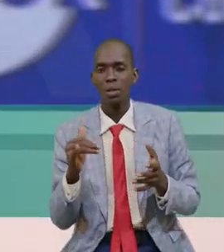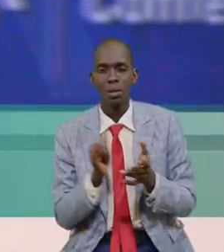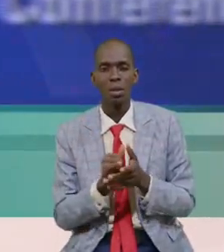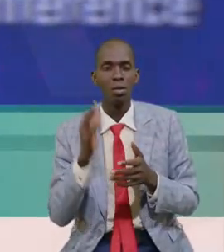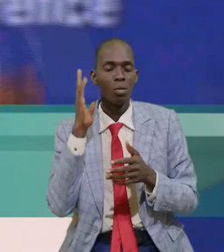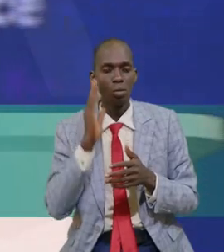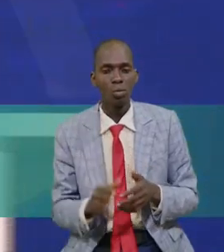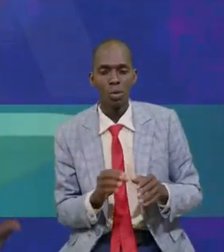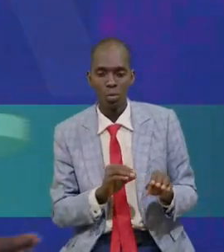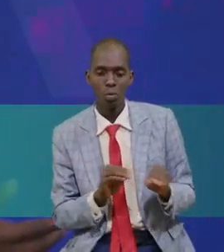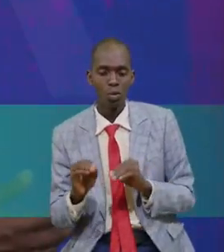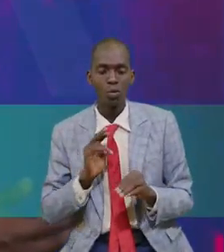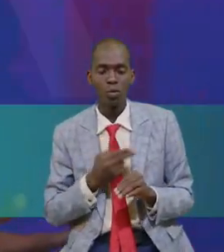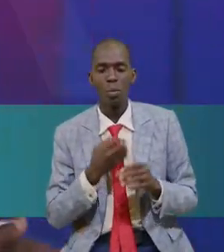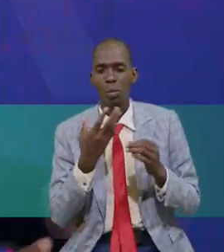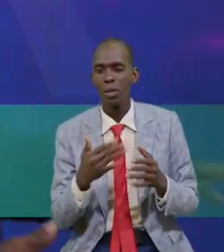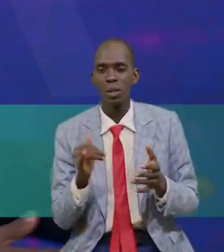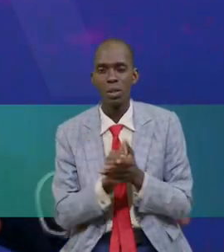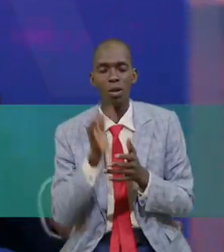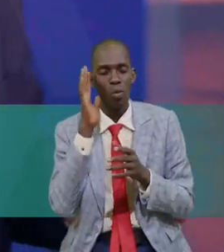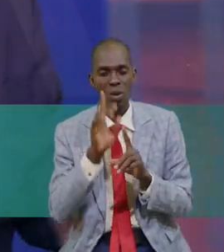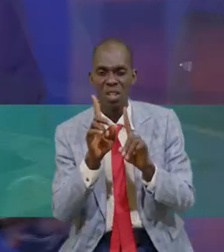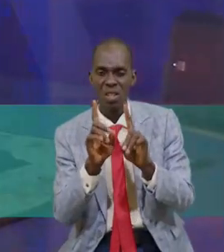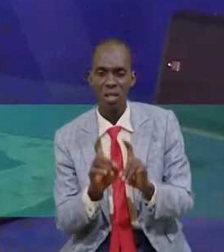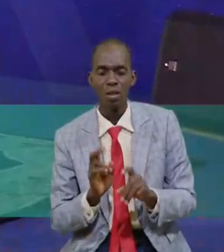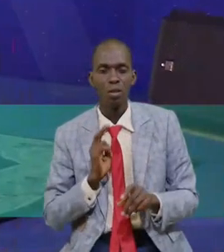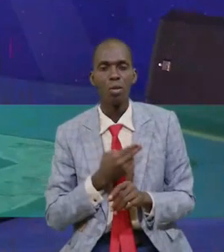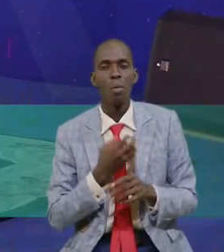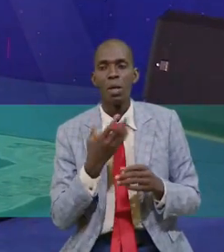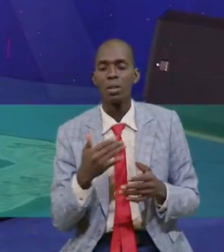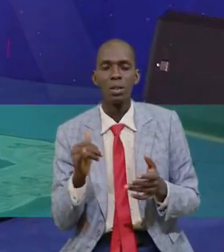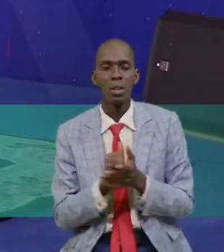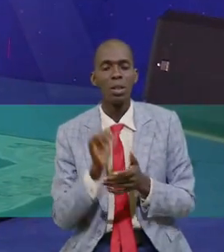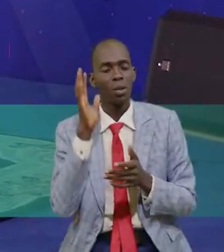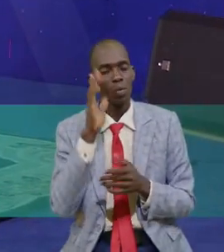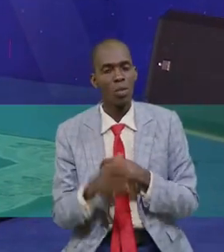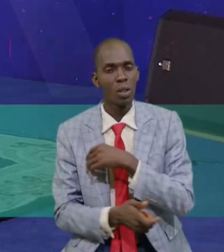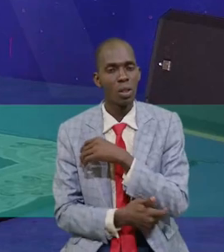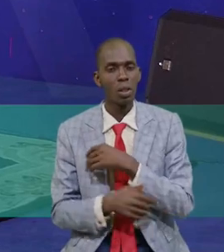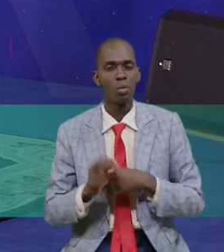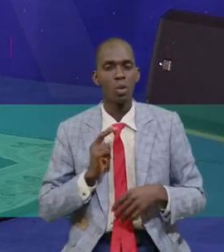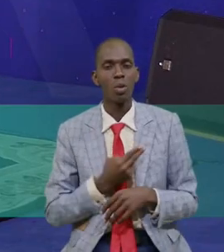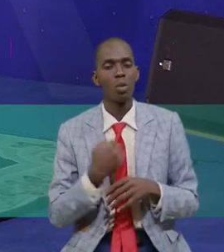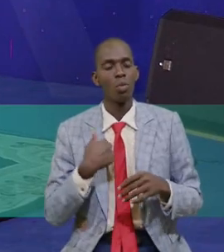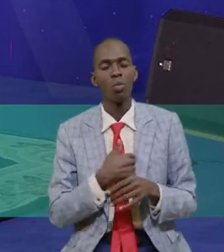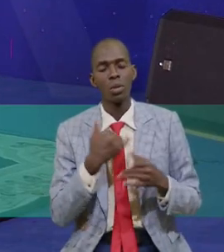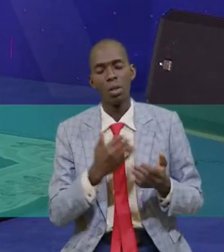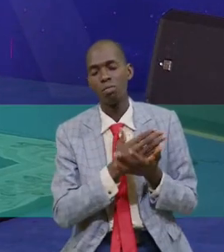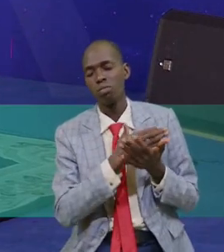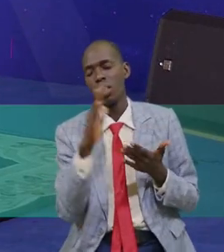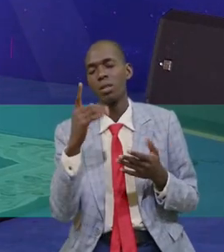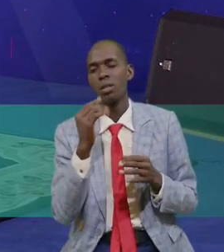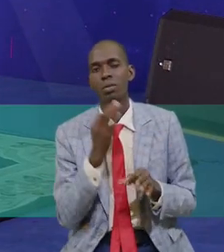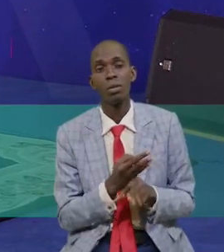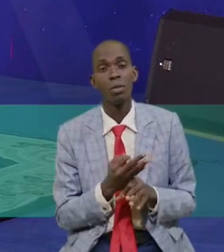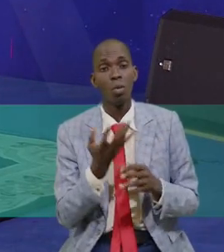things that will test us. There's so many things that will try us. And then we forget the faith. We'll say, you want to